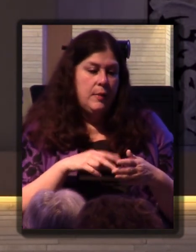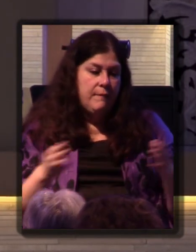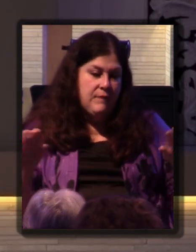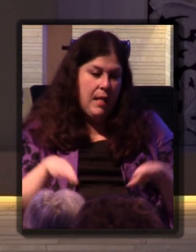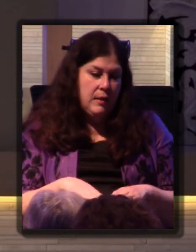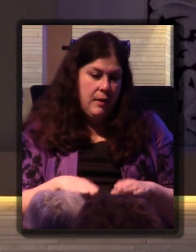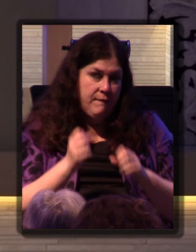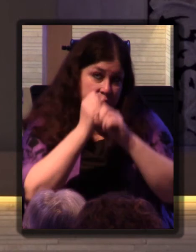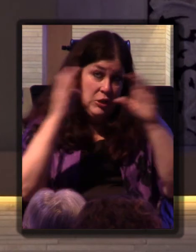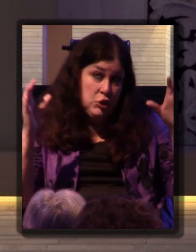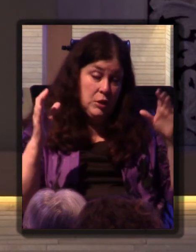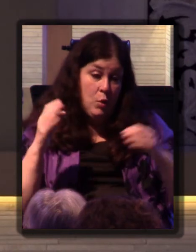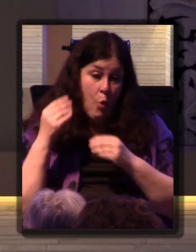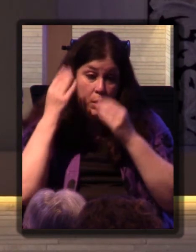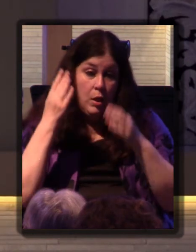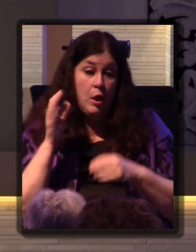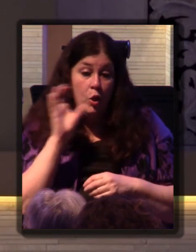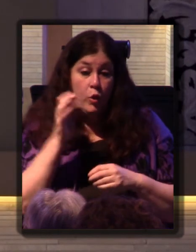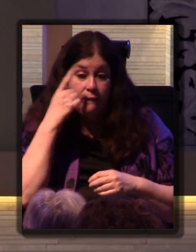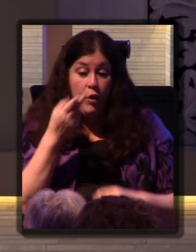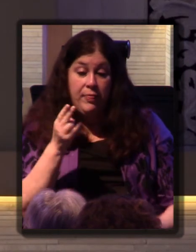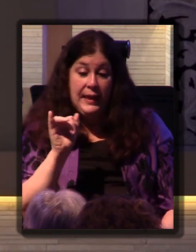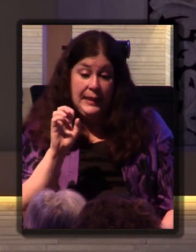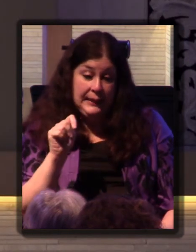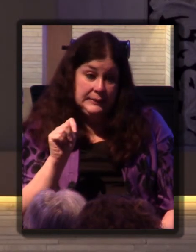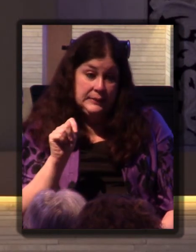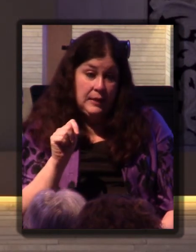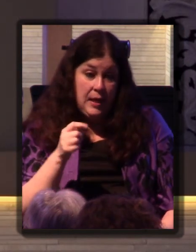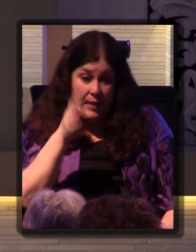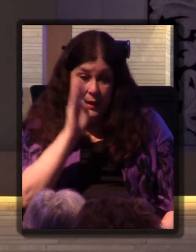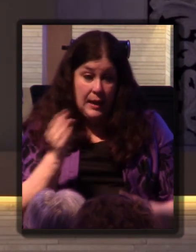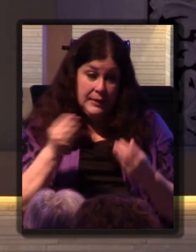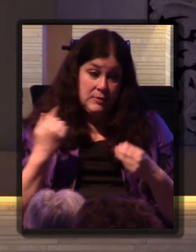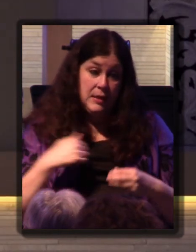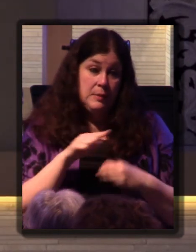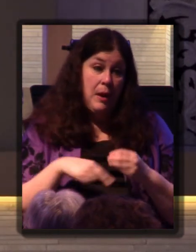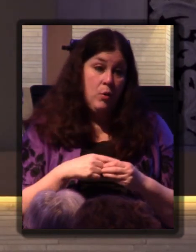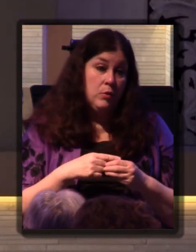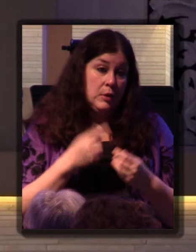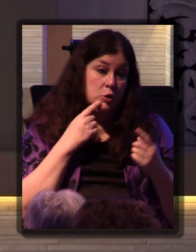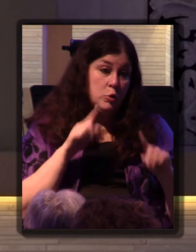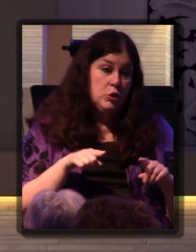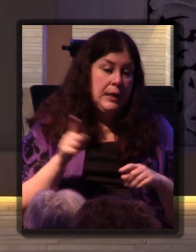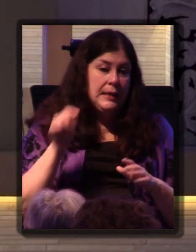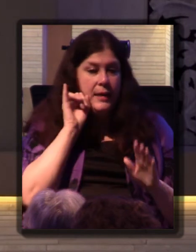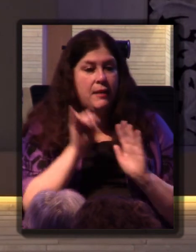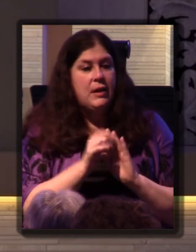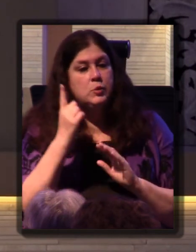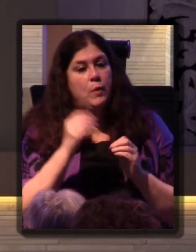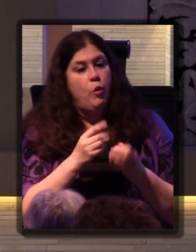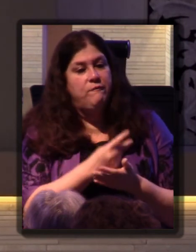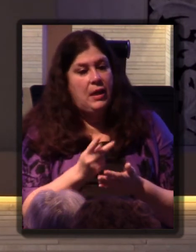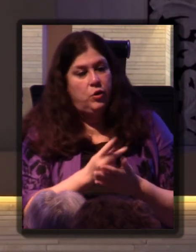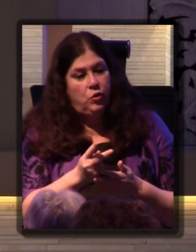read the Valley of Vision oracle and look for the hint that God gives us about the solution, because